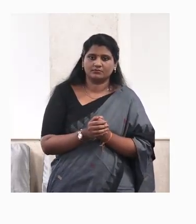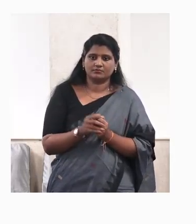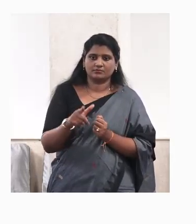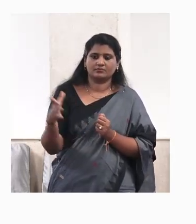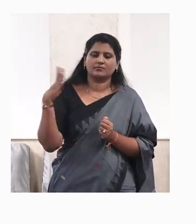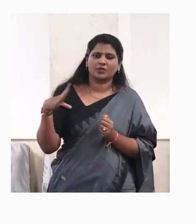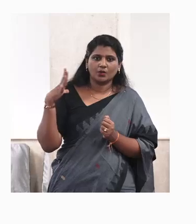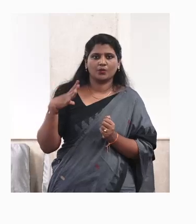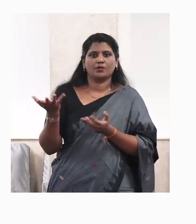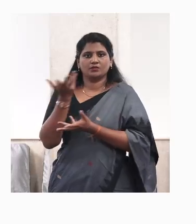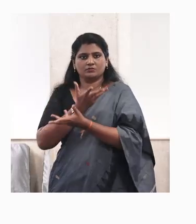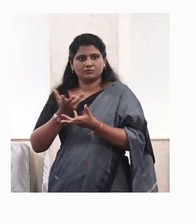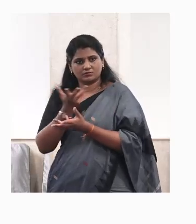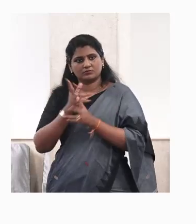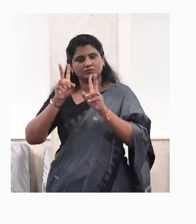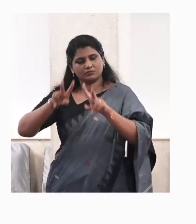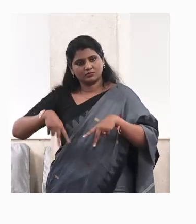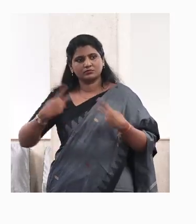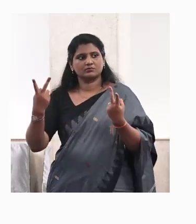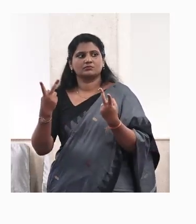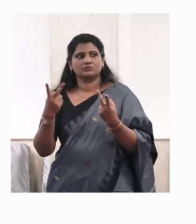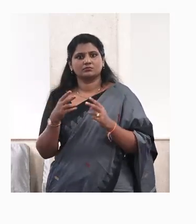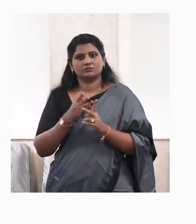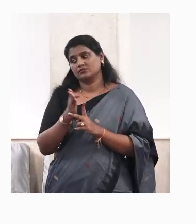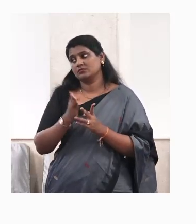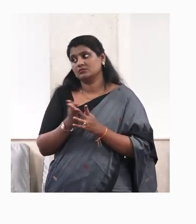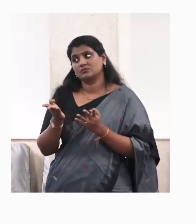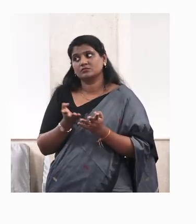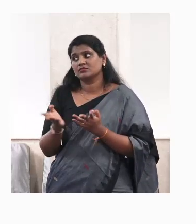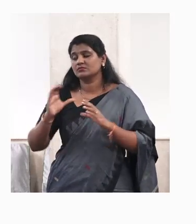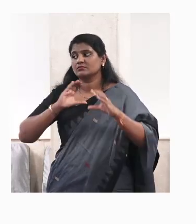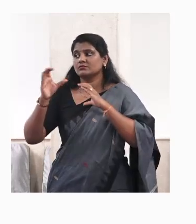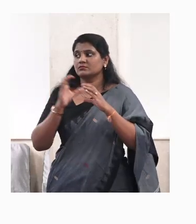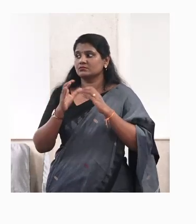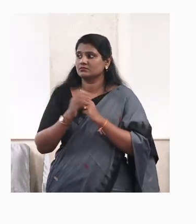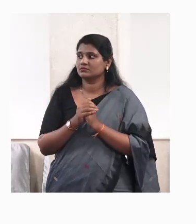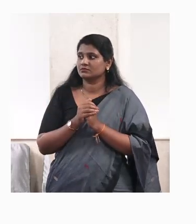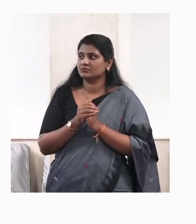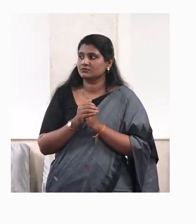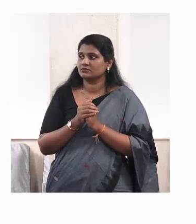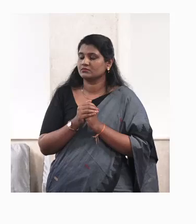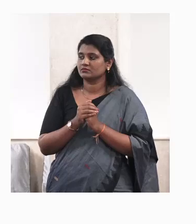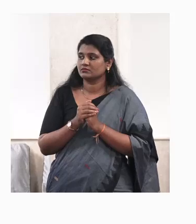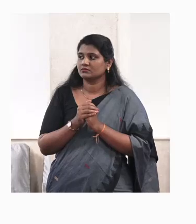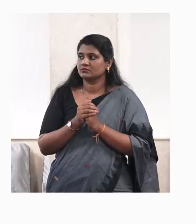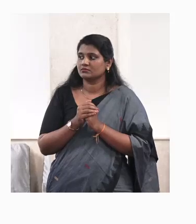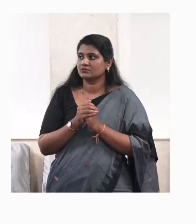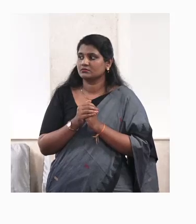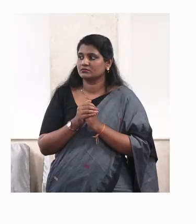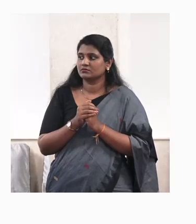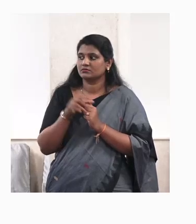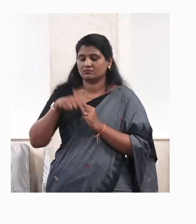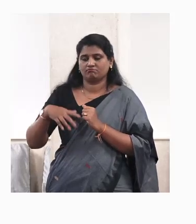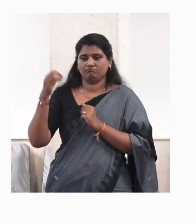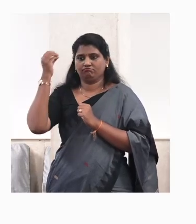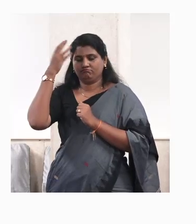debate, discussion, are different typology of communication. And being a bit more